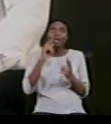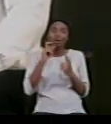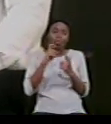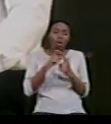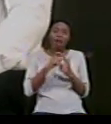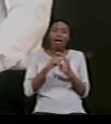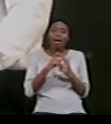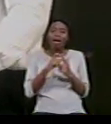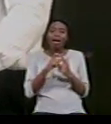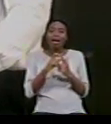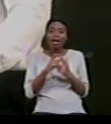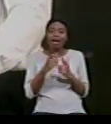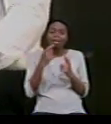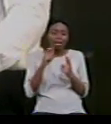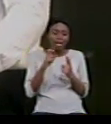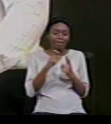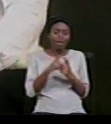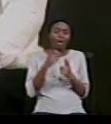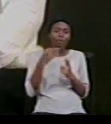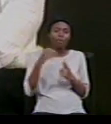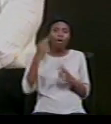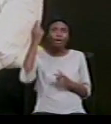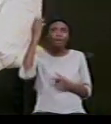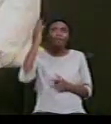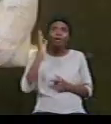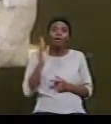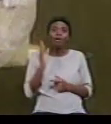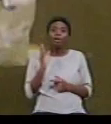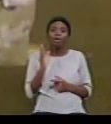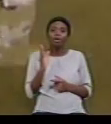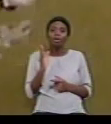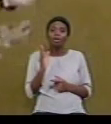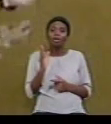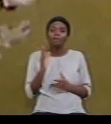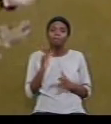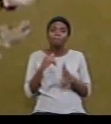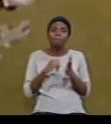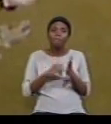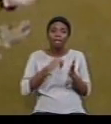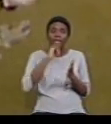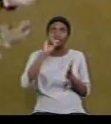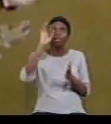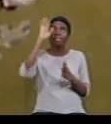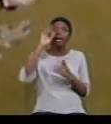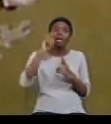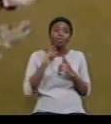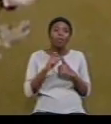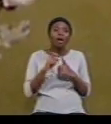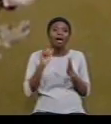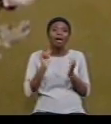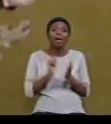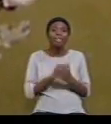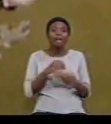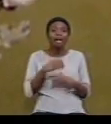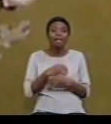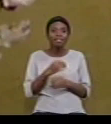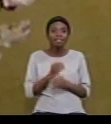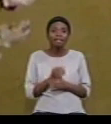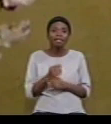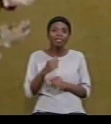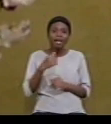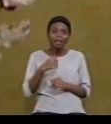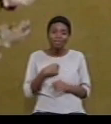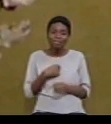is thy word, the loving word. It is thy word